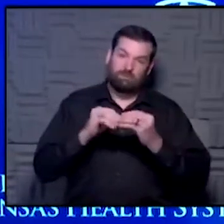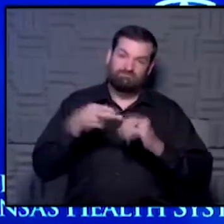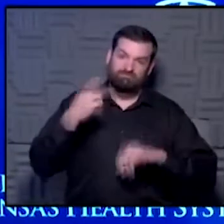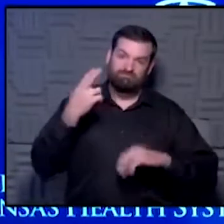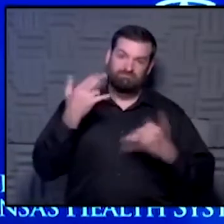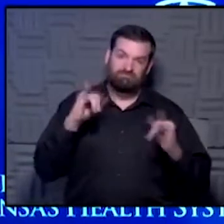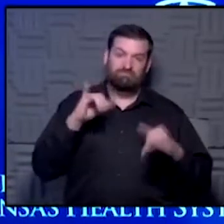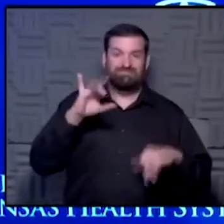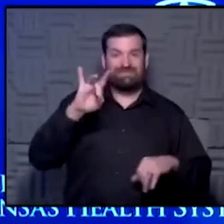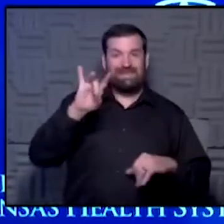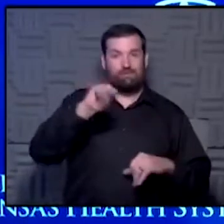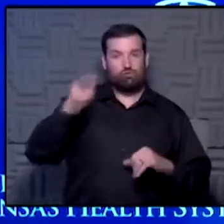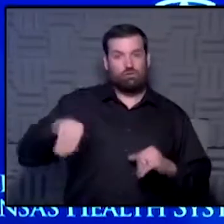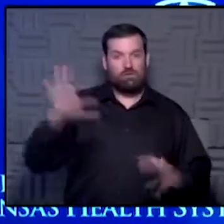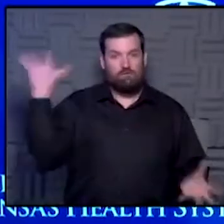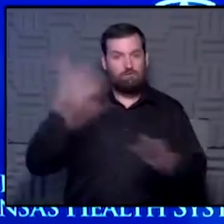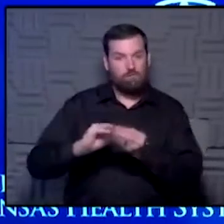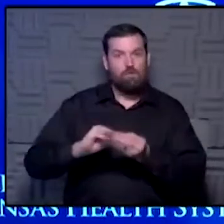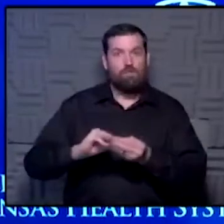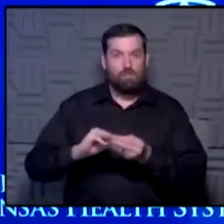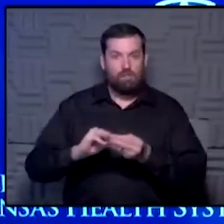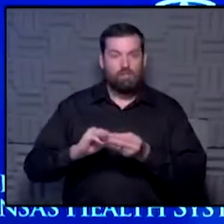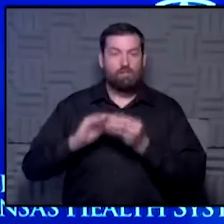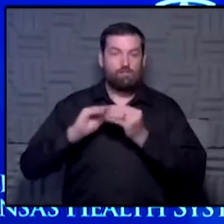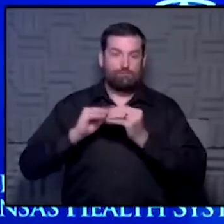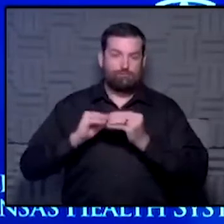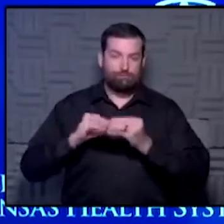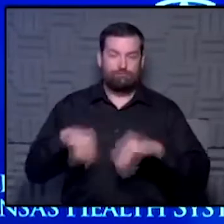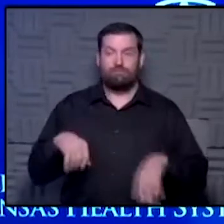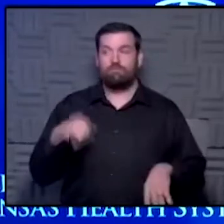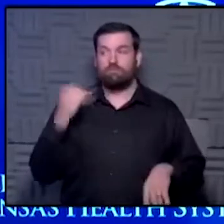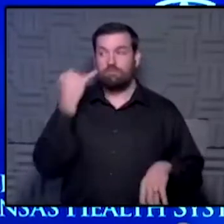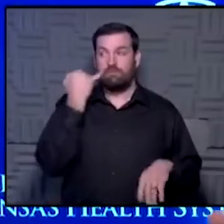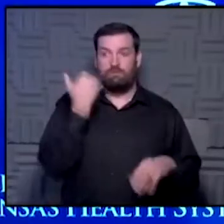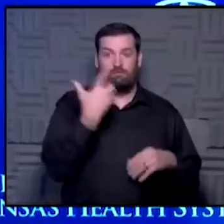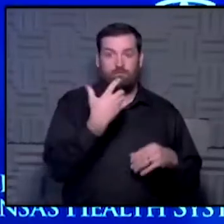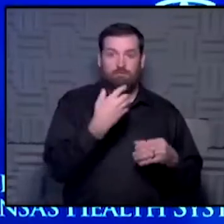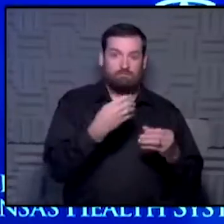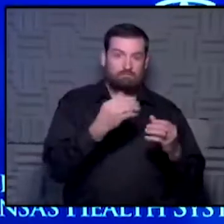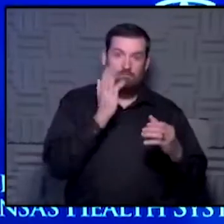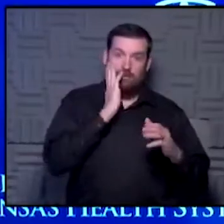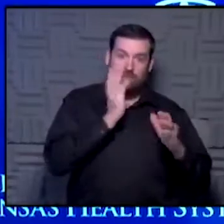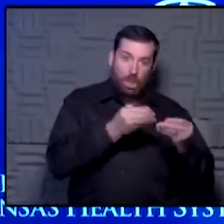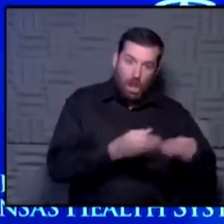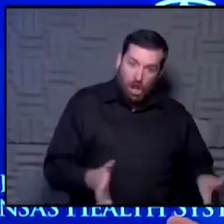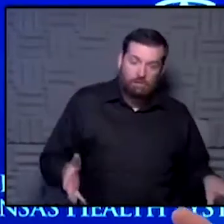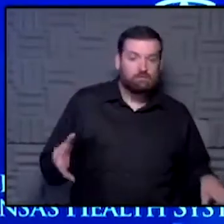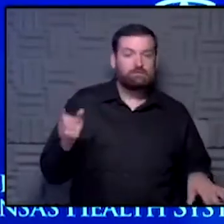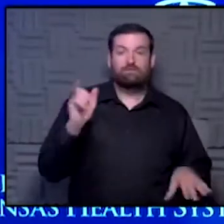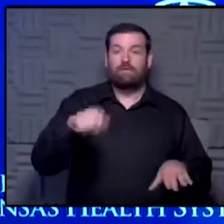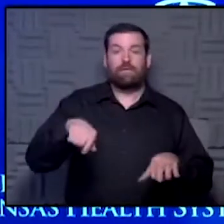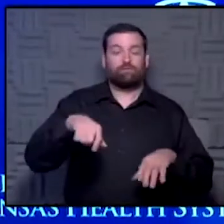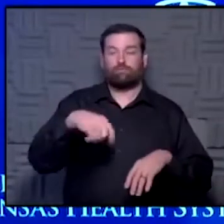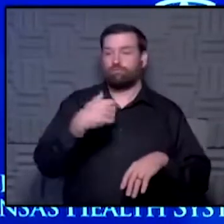like 8% of our overall hospital beds. Yeah. And if you included all the beds we lost from having to convert